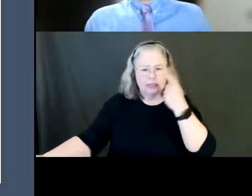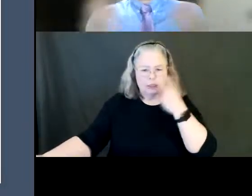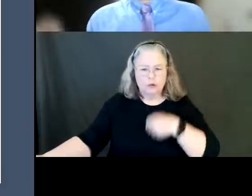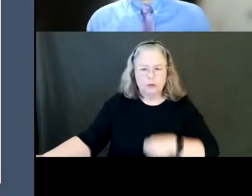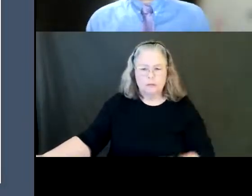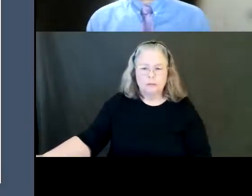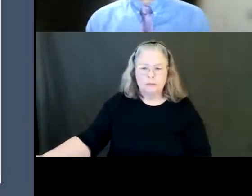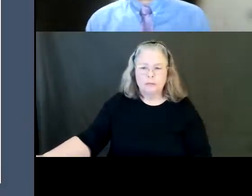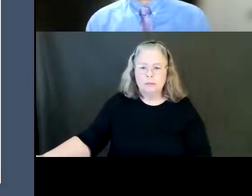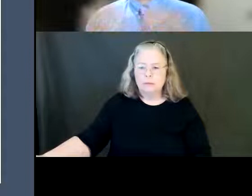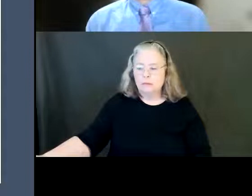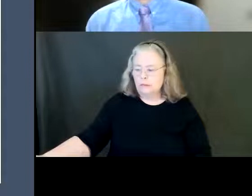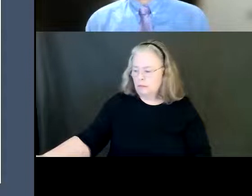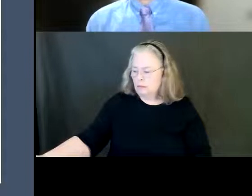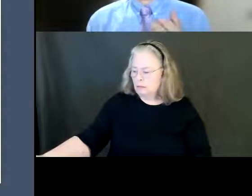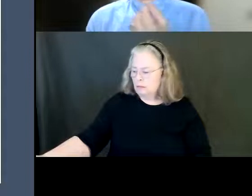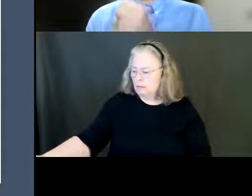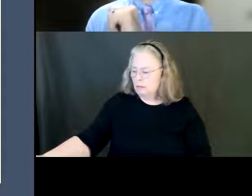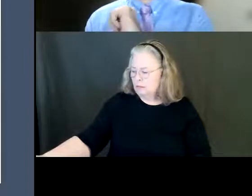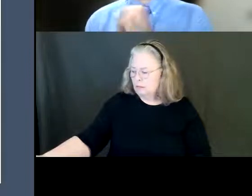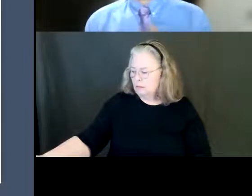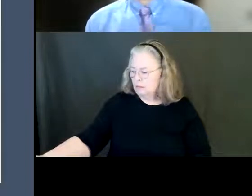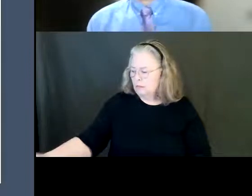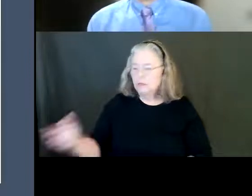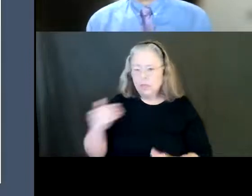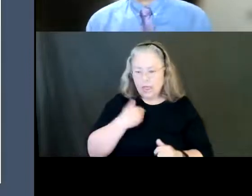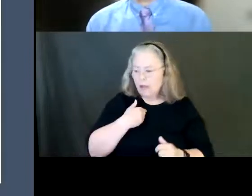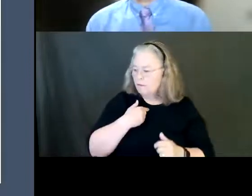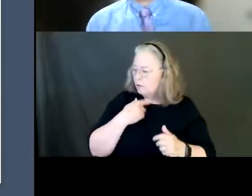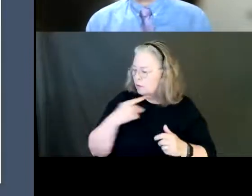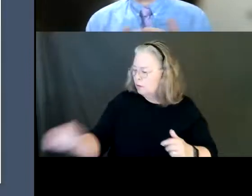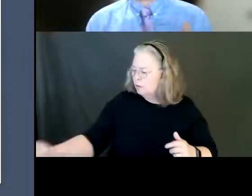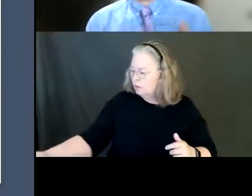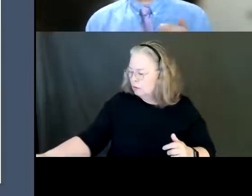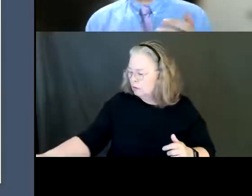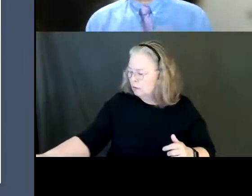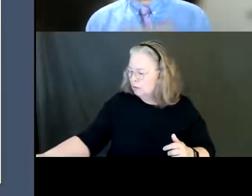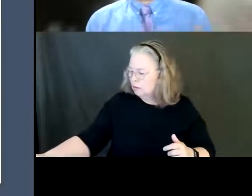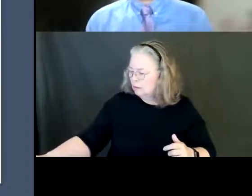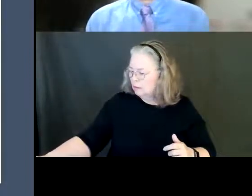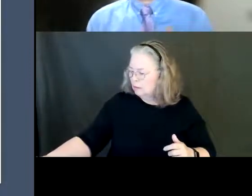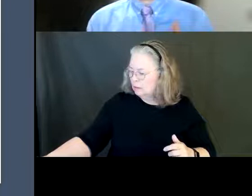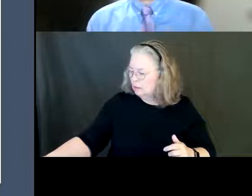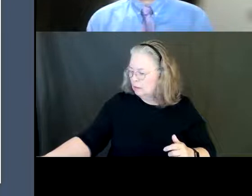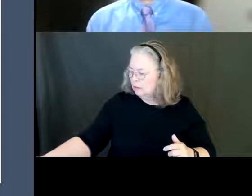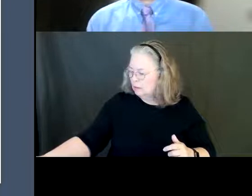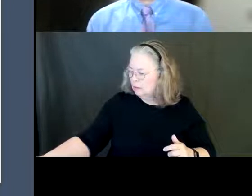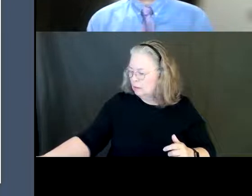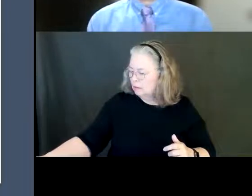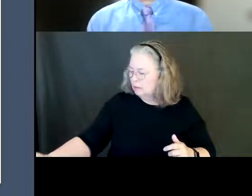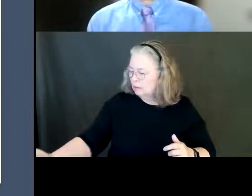There are providers who have a technology system, and so how how does that look?